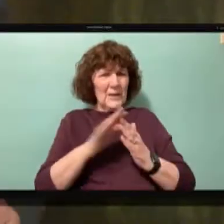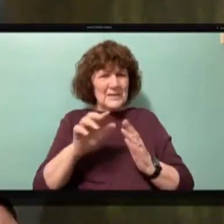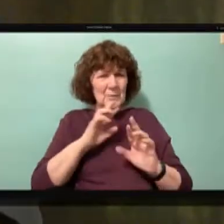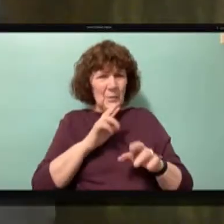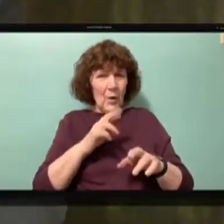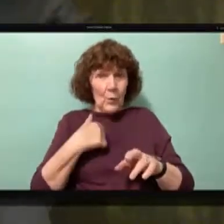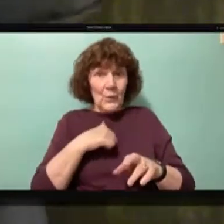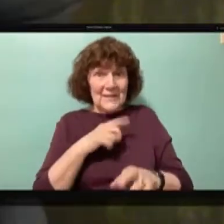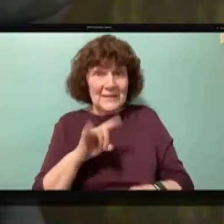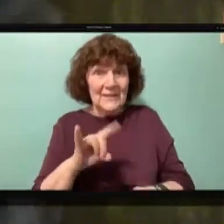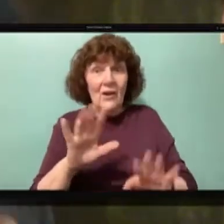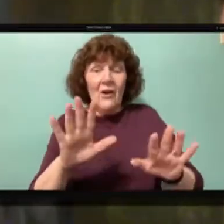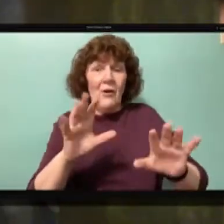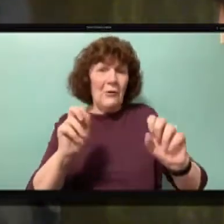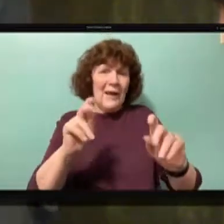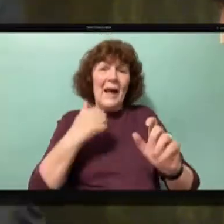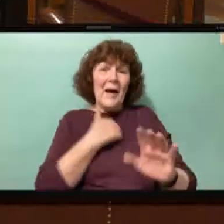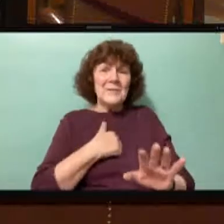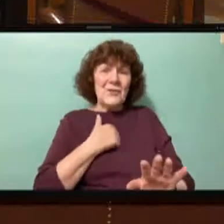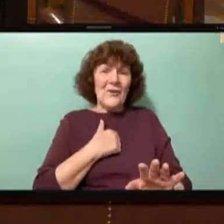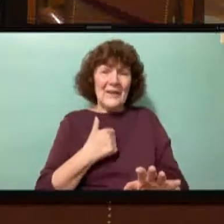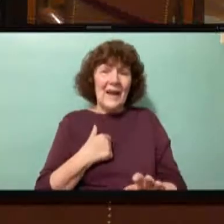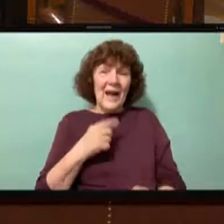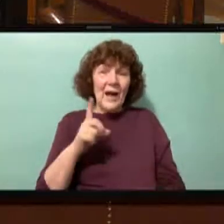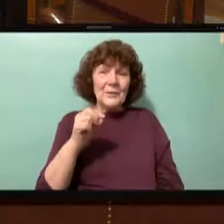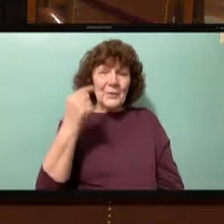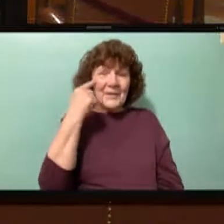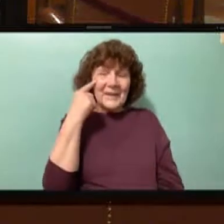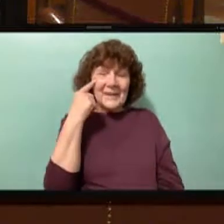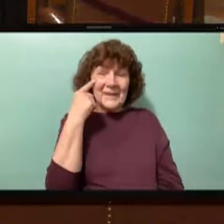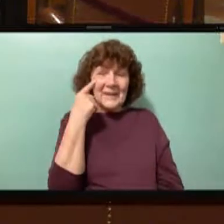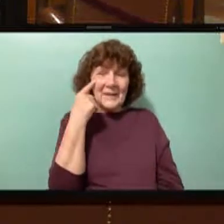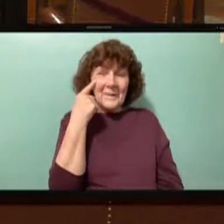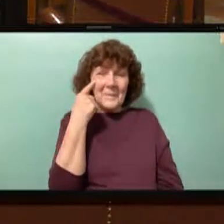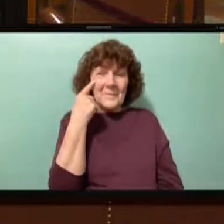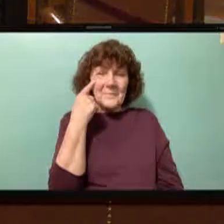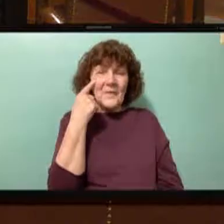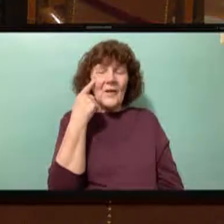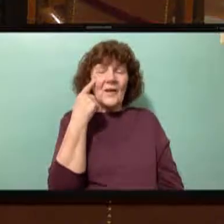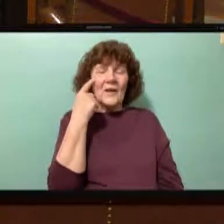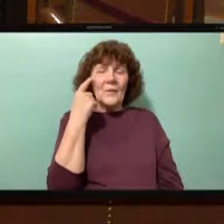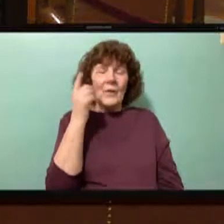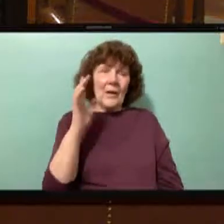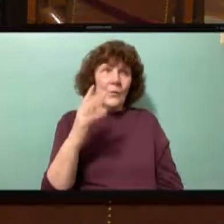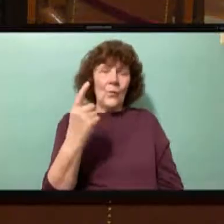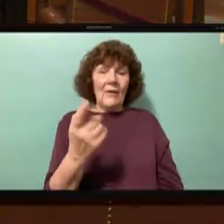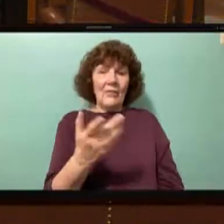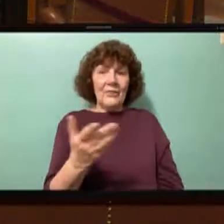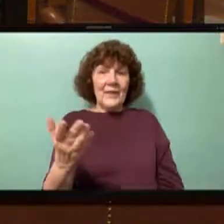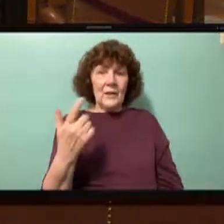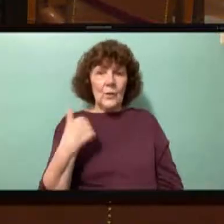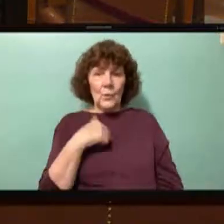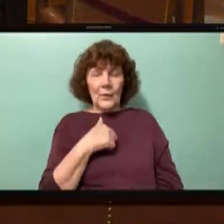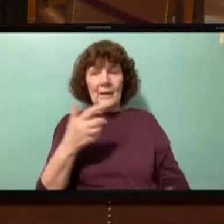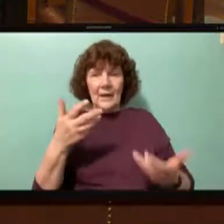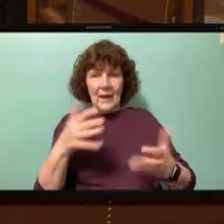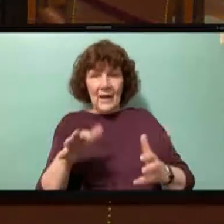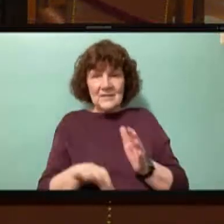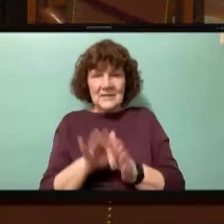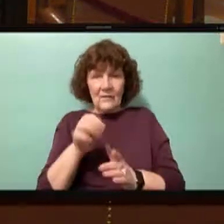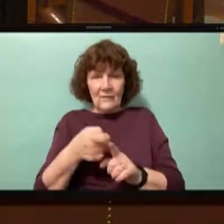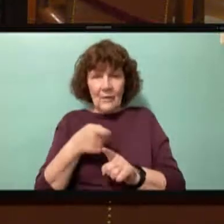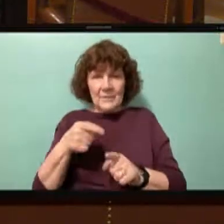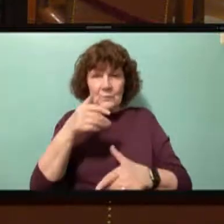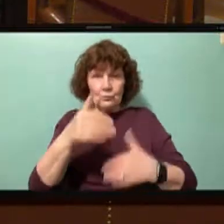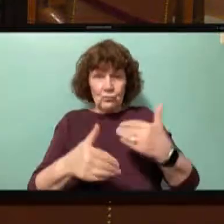Okay. Sorry. And I do think, and Andrew, you should speak also, but one thing that we have discovered from doing this process is,